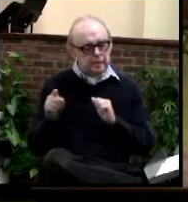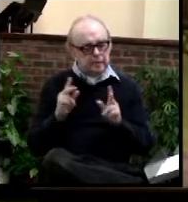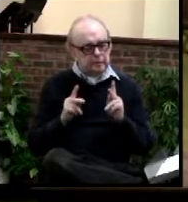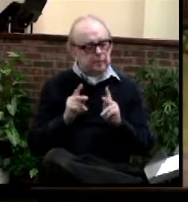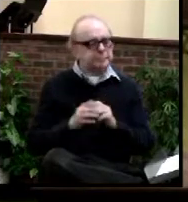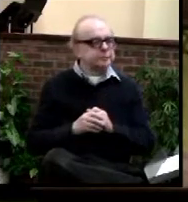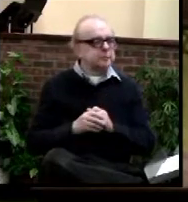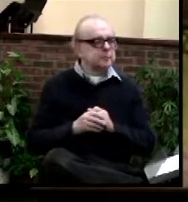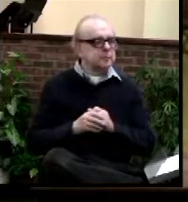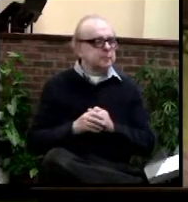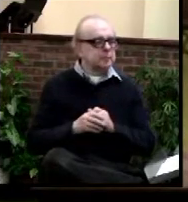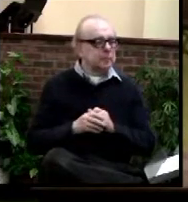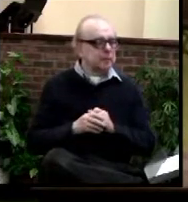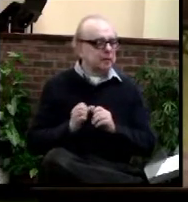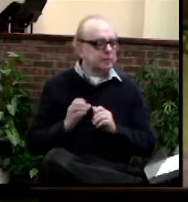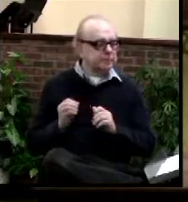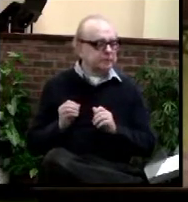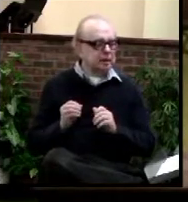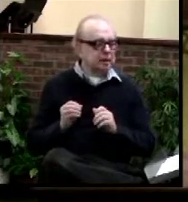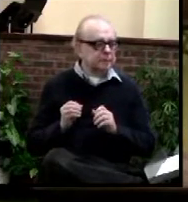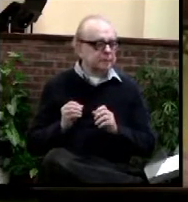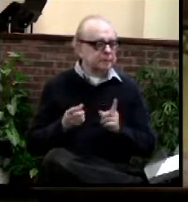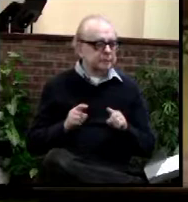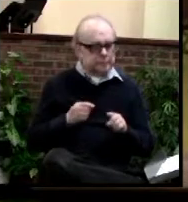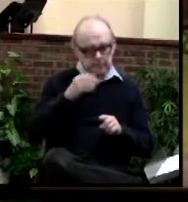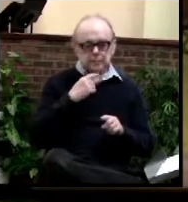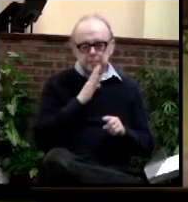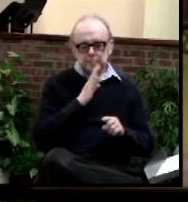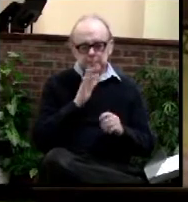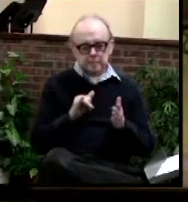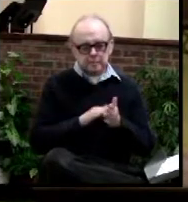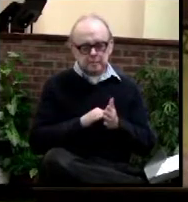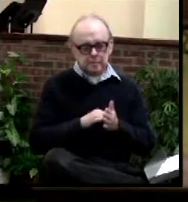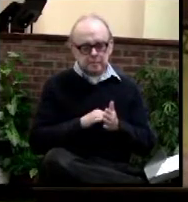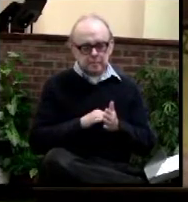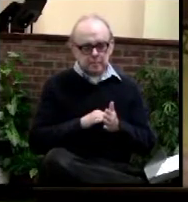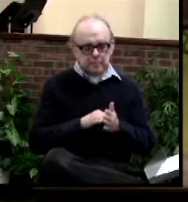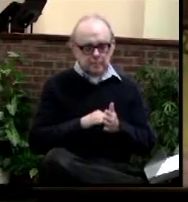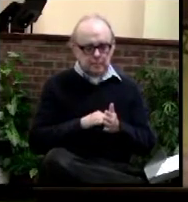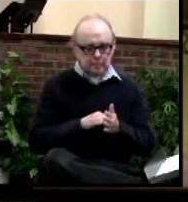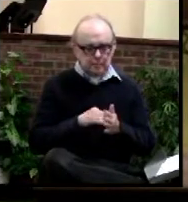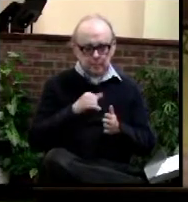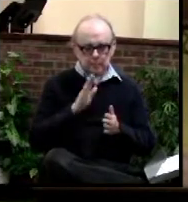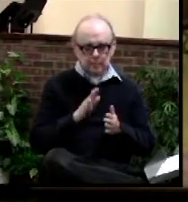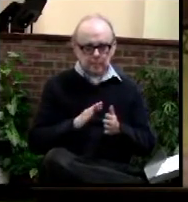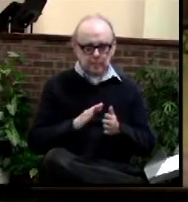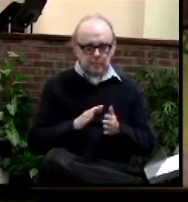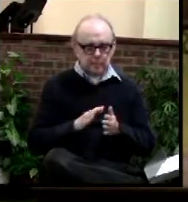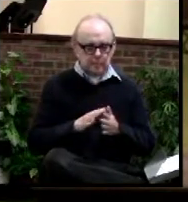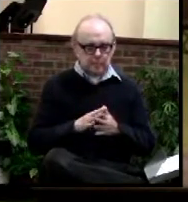Okay? And so when God's talking about this, it's God's not